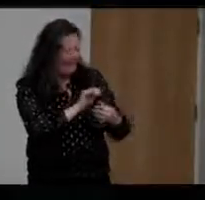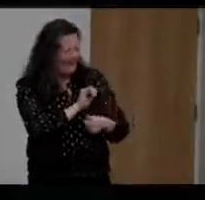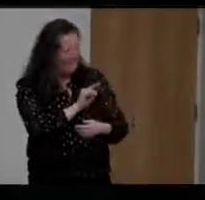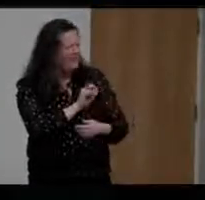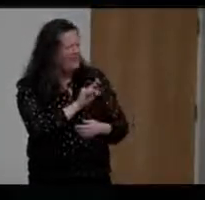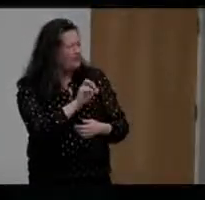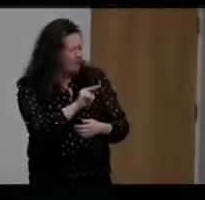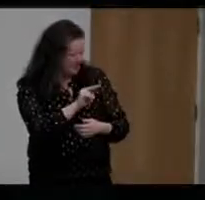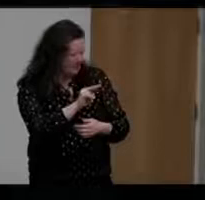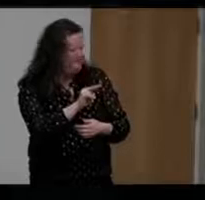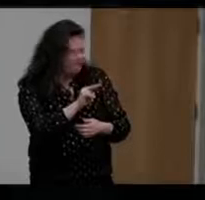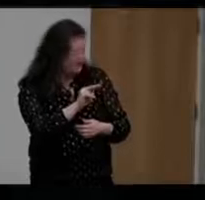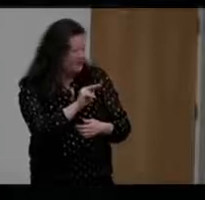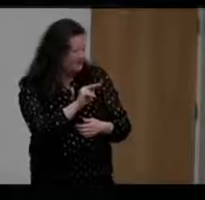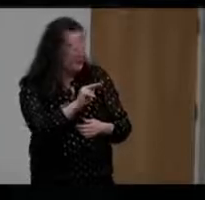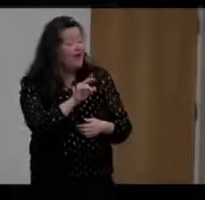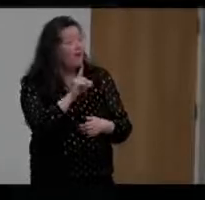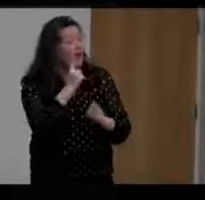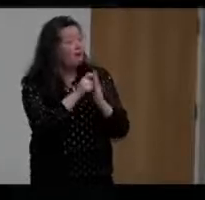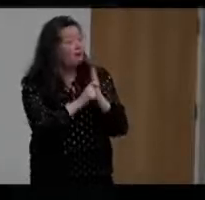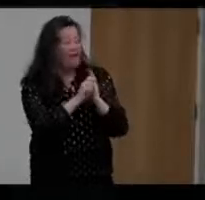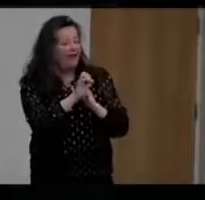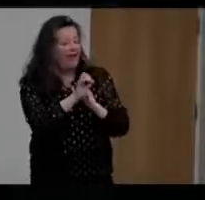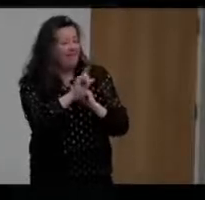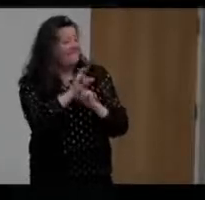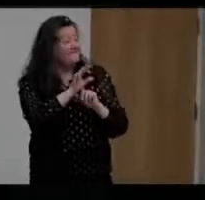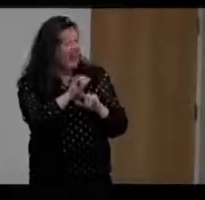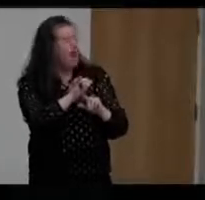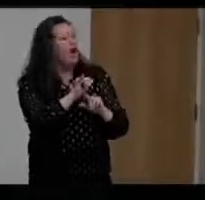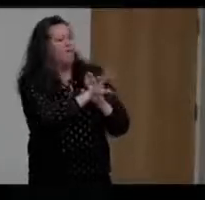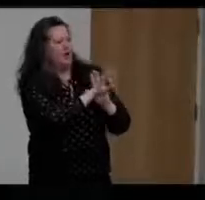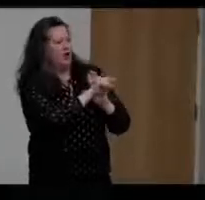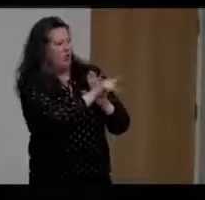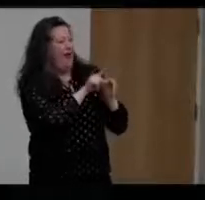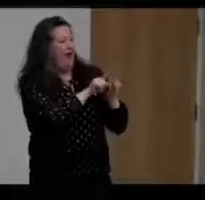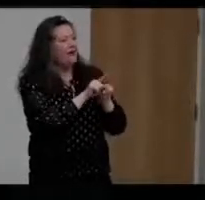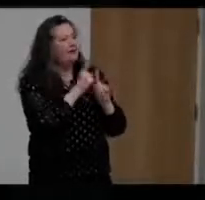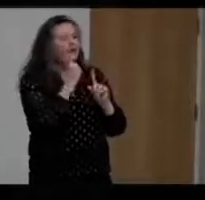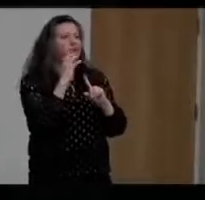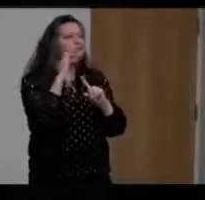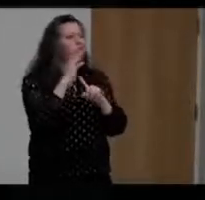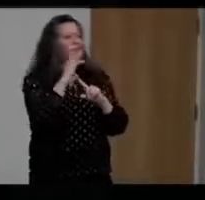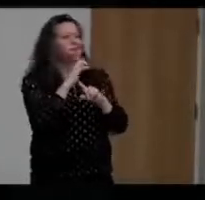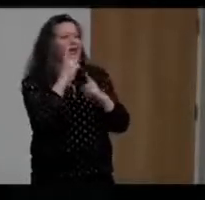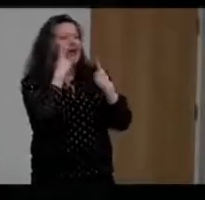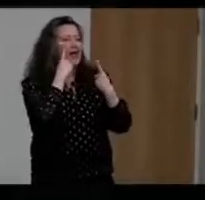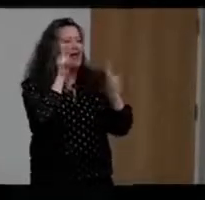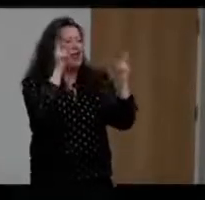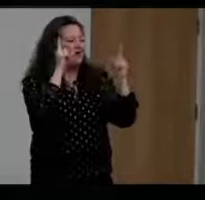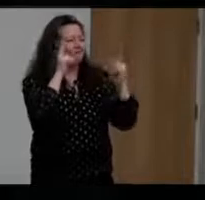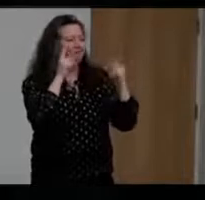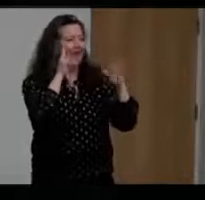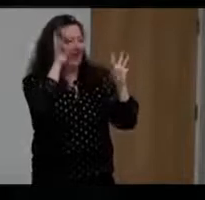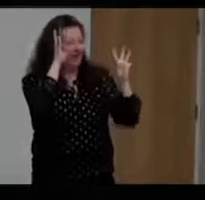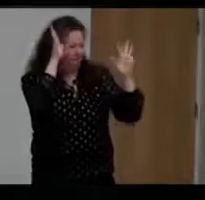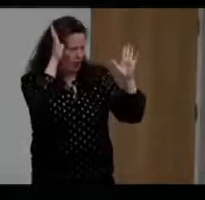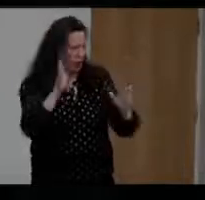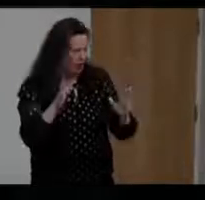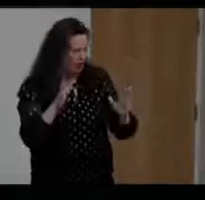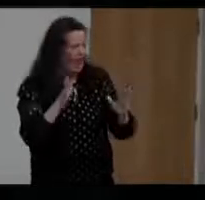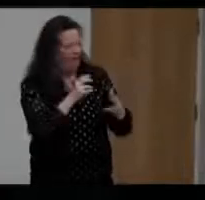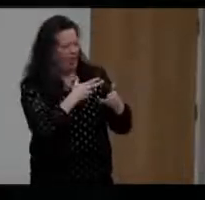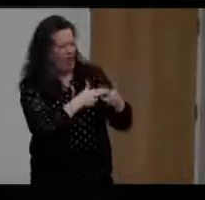Edify, has named you one of their innovators this year. And I think in the highly stylized and fabulous photo spread, they call you Mr. Robot. I think, isn't that